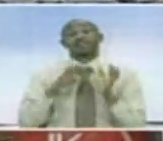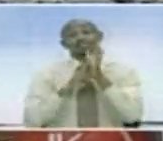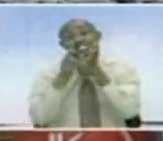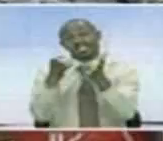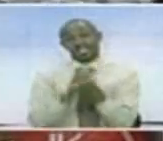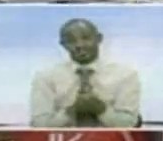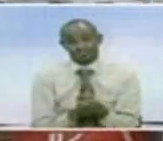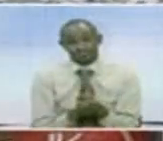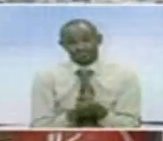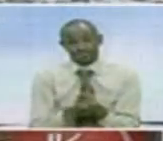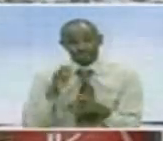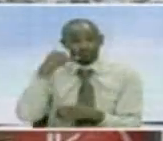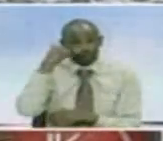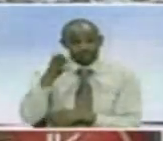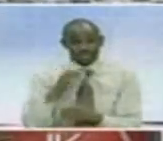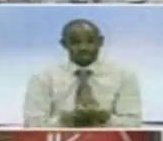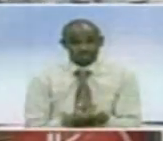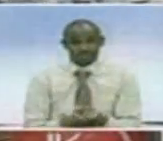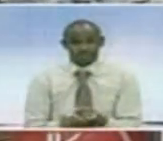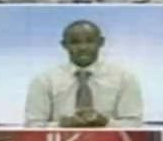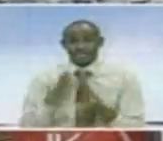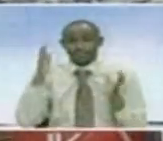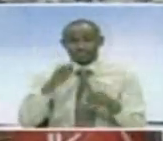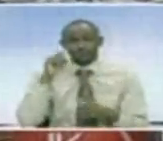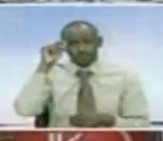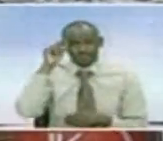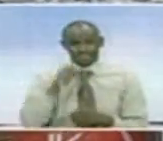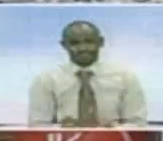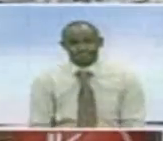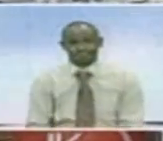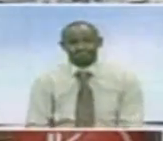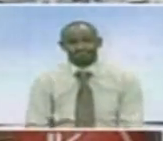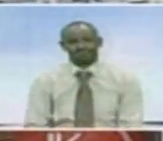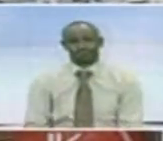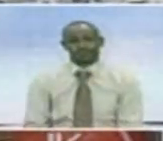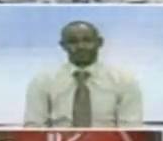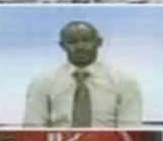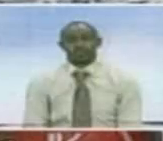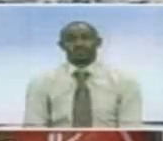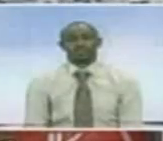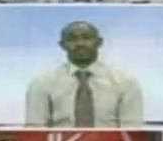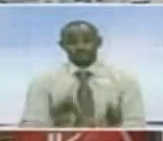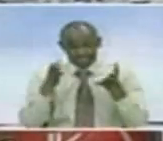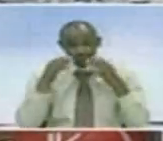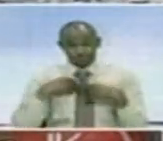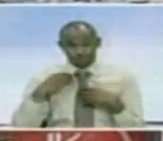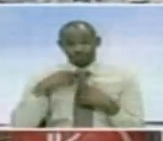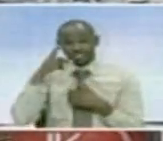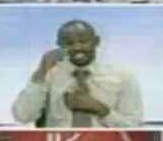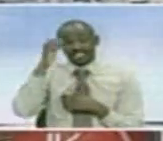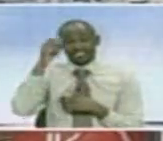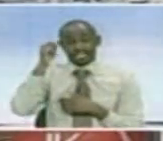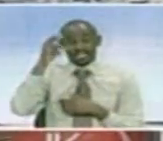Mm. Yeah. We have another phone call, Mheshimiwa. Yes. I think it's Jeff from Mombasa, you said, right? Jeff, you are live on JKL or from Kitengela. Talk to